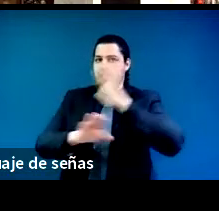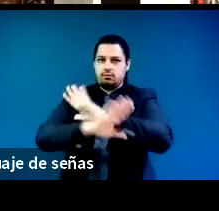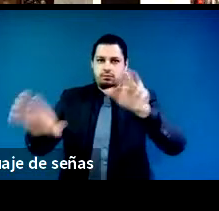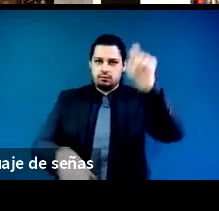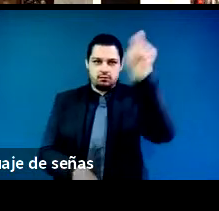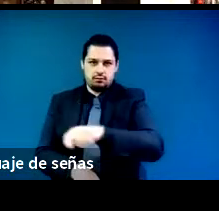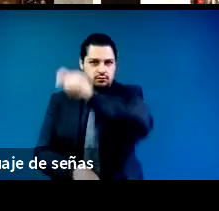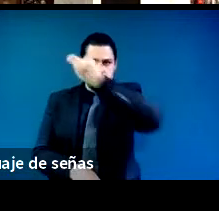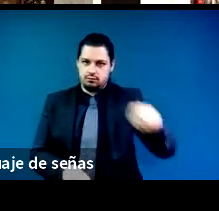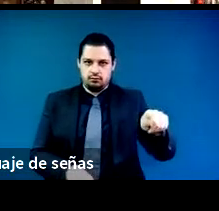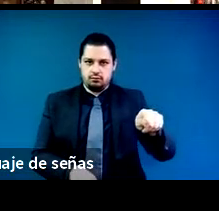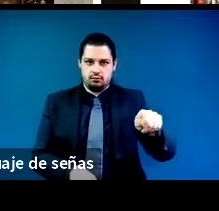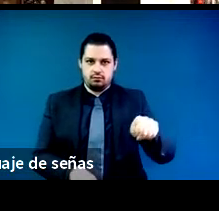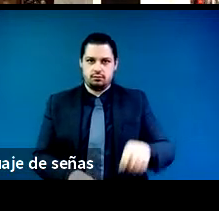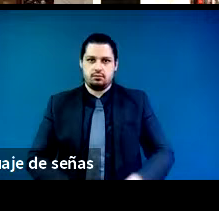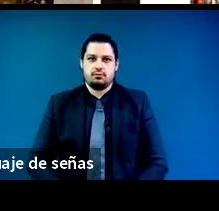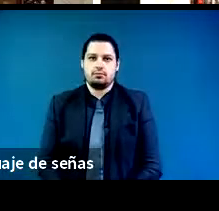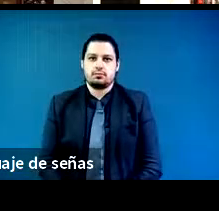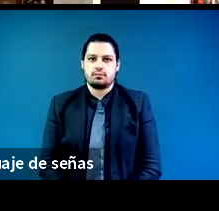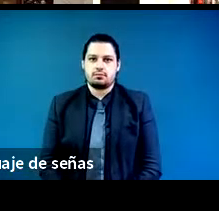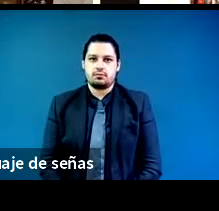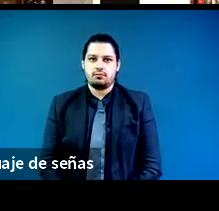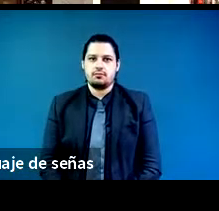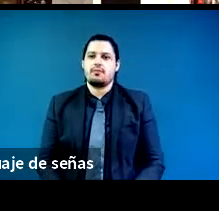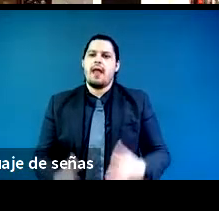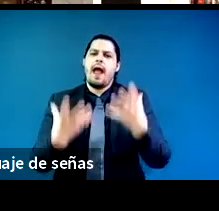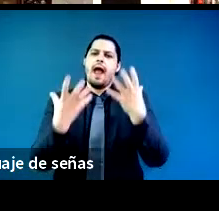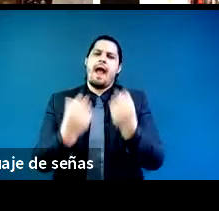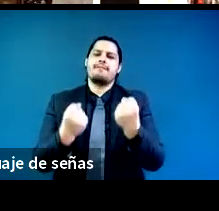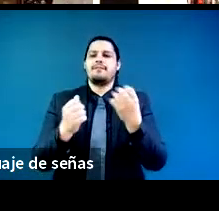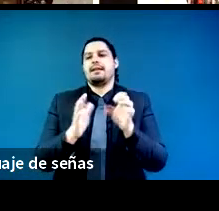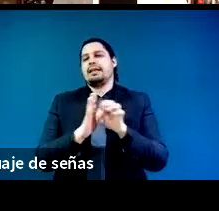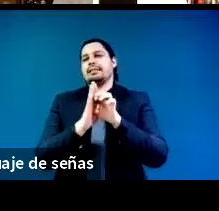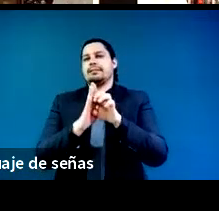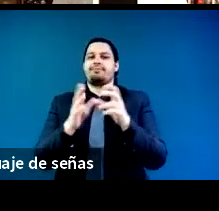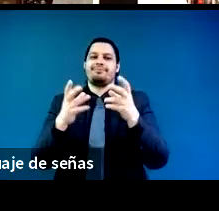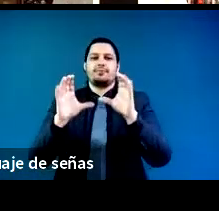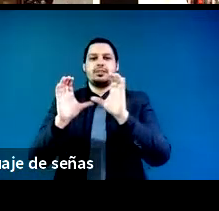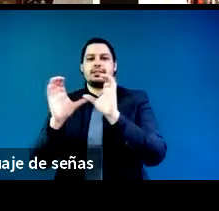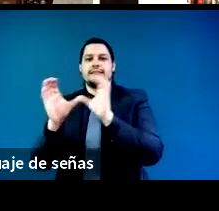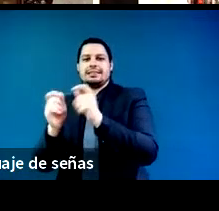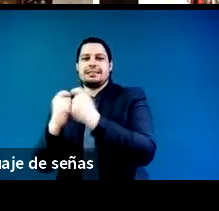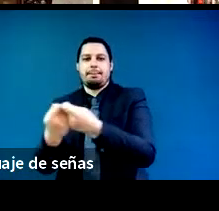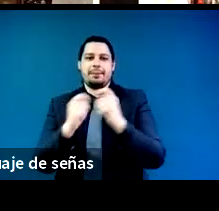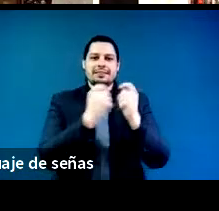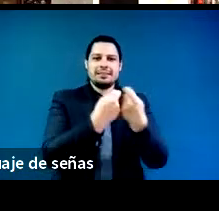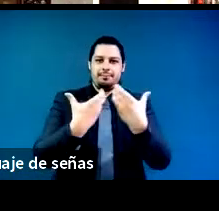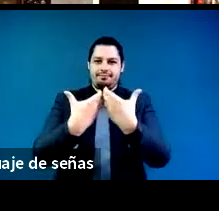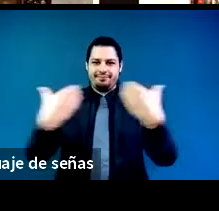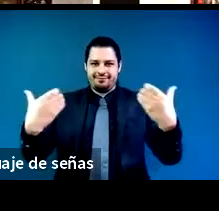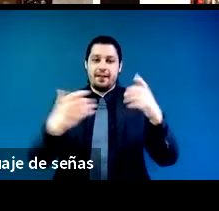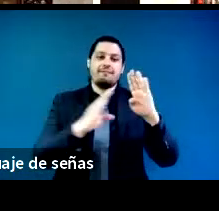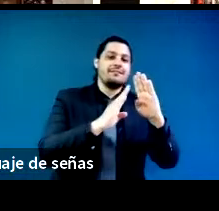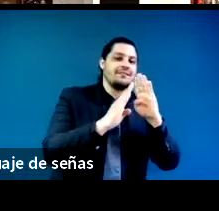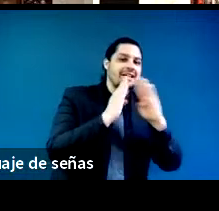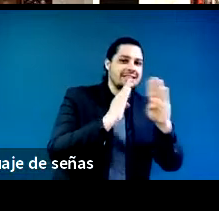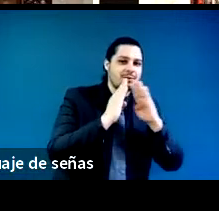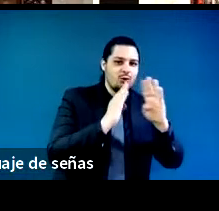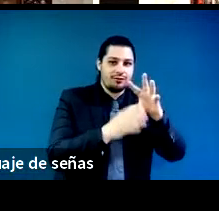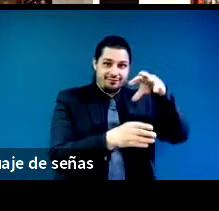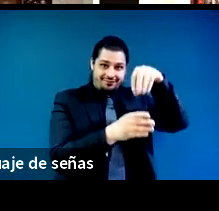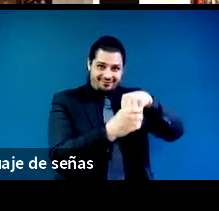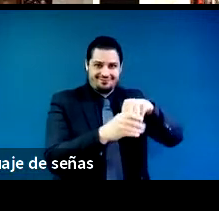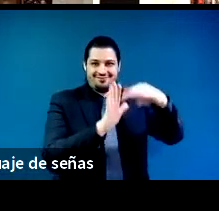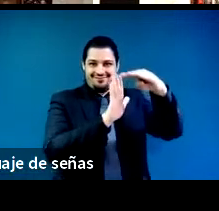of Facebook, and we need all platforms to really look at such a thing. But the benchmarking of human rights really is